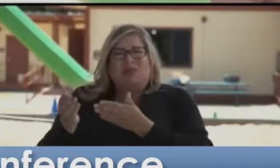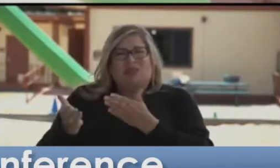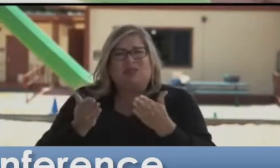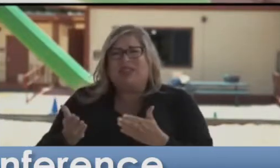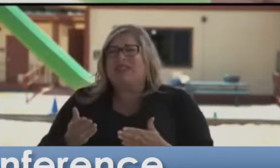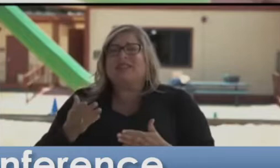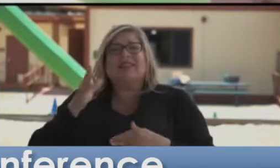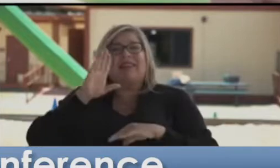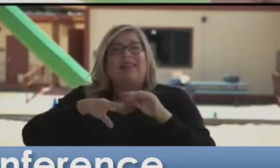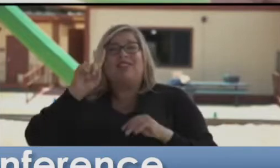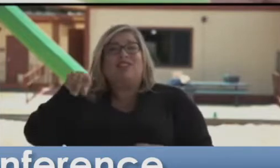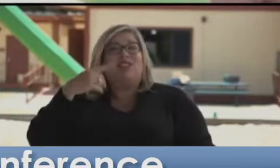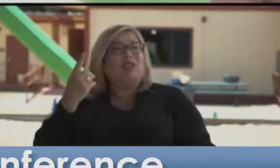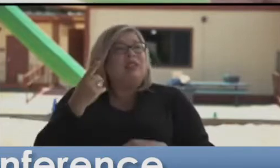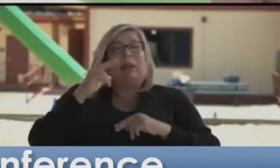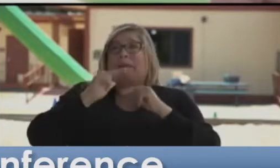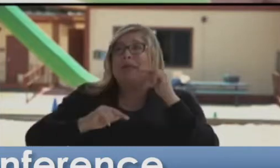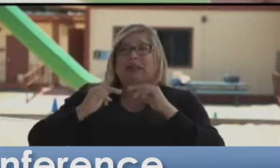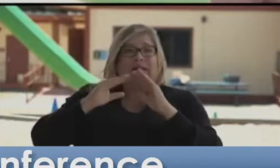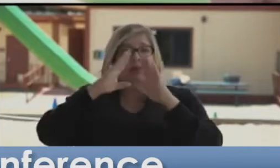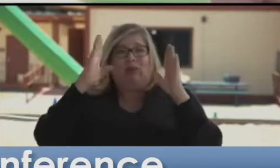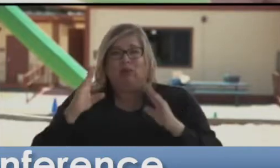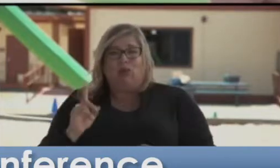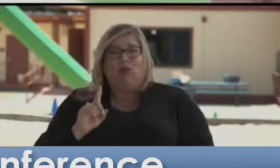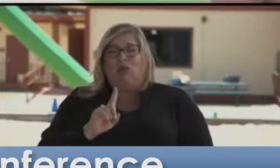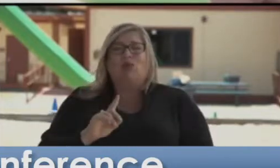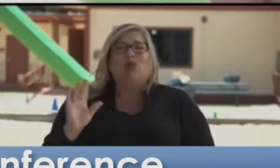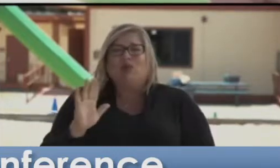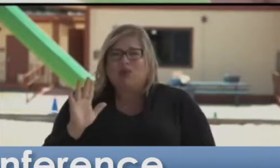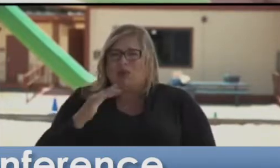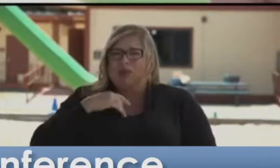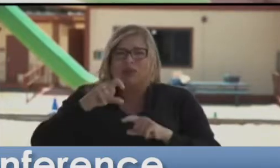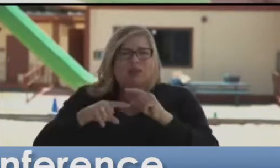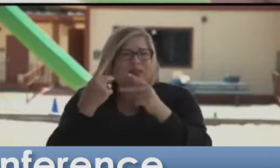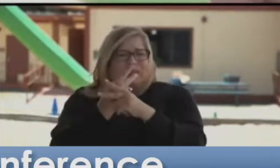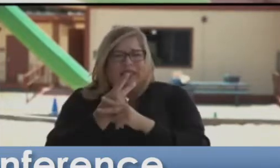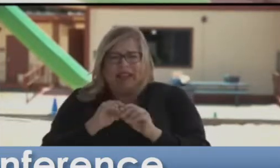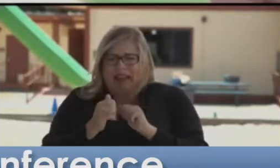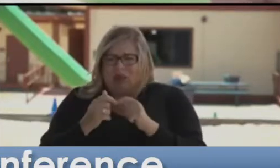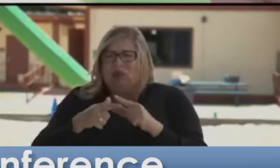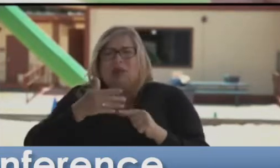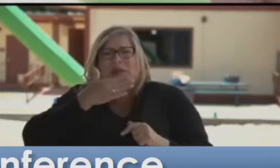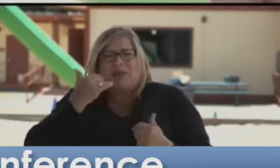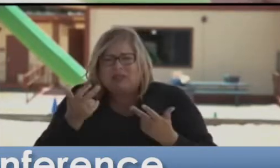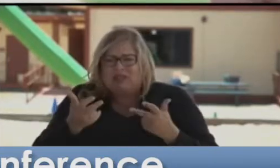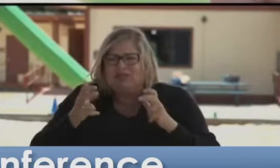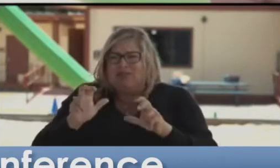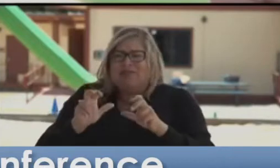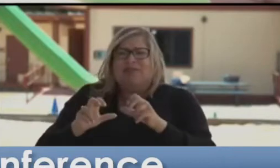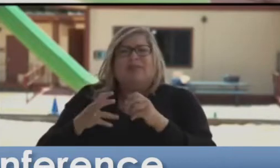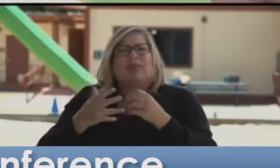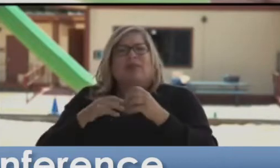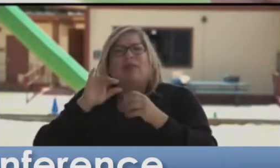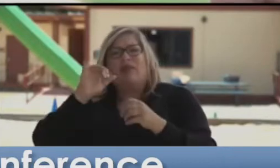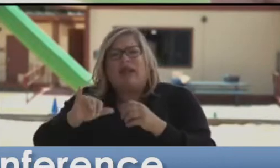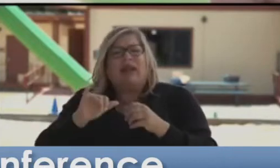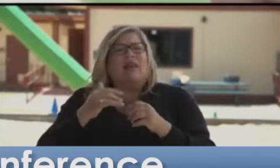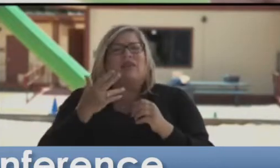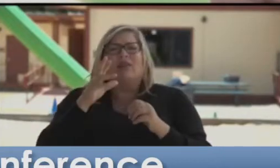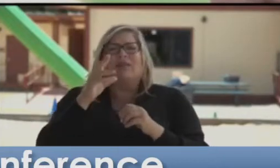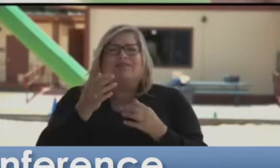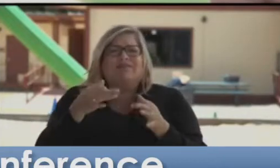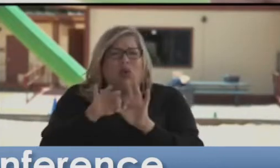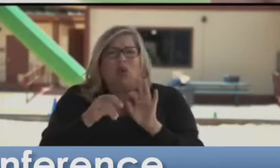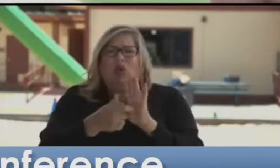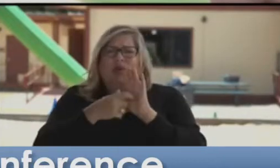mortar traditional clinical settings, where we need to build up those resources. So investments in those clinics, those urgent care